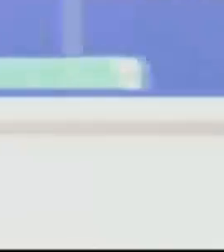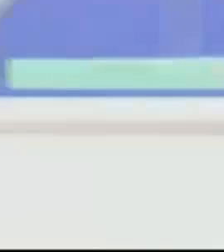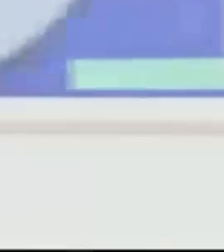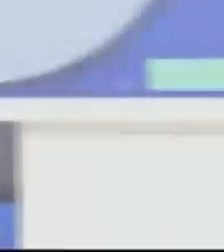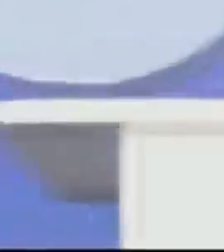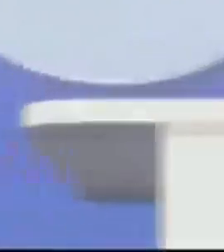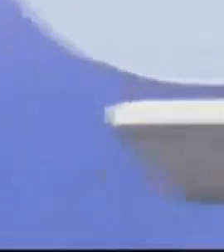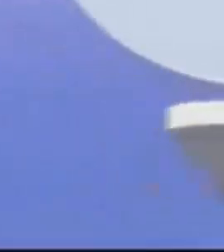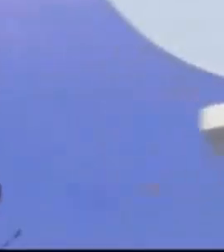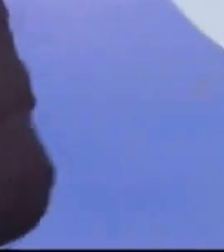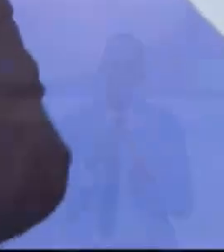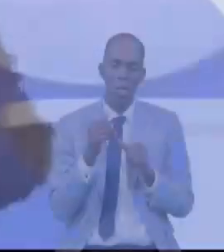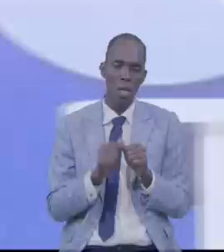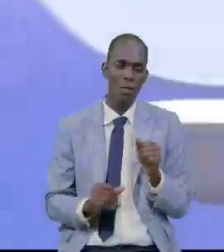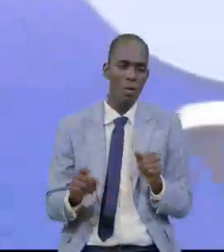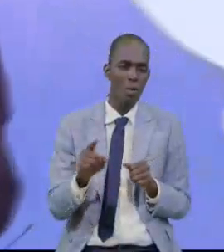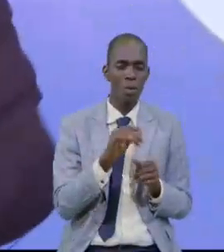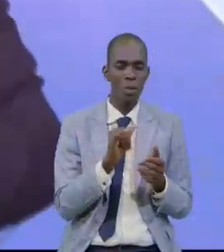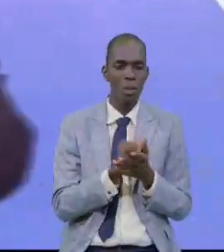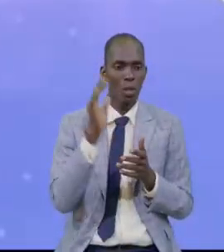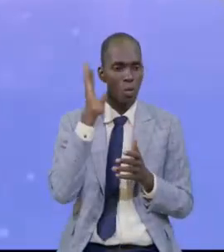the salvation will keep on